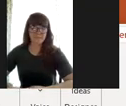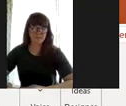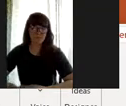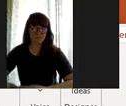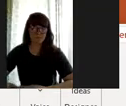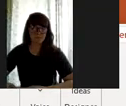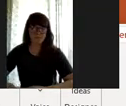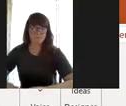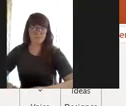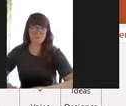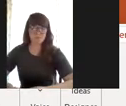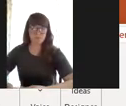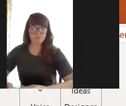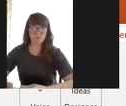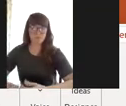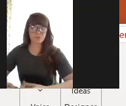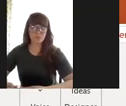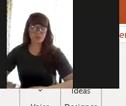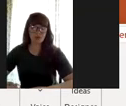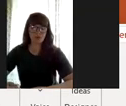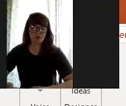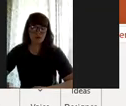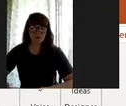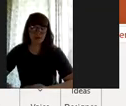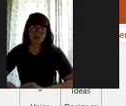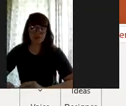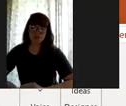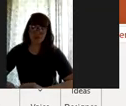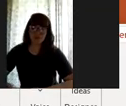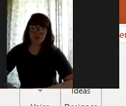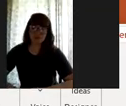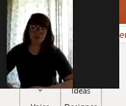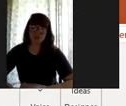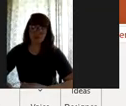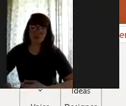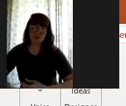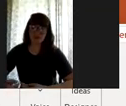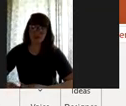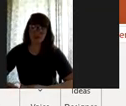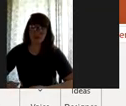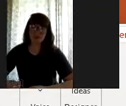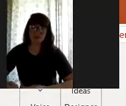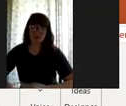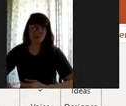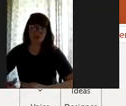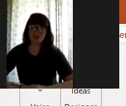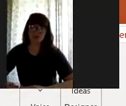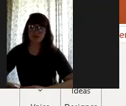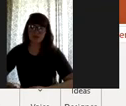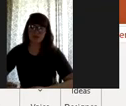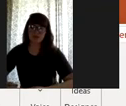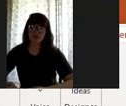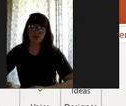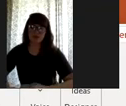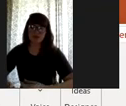it's 4:6, sorry, but read Philippians 4:6. Be anxious for nothing, but in everything, by prayer and supplication with thanksgiving,